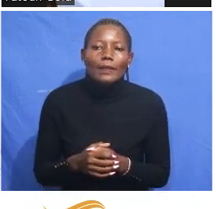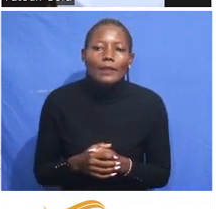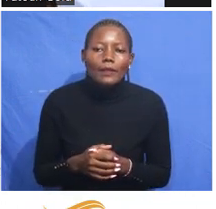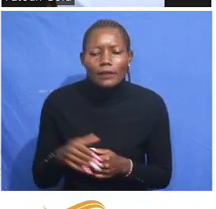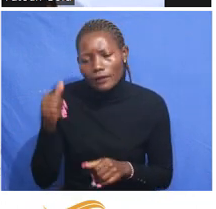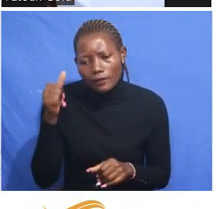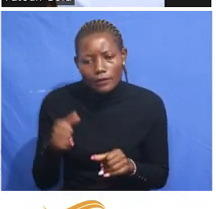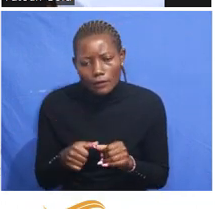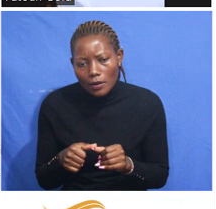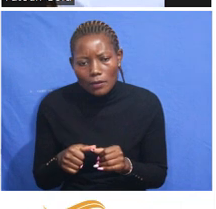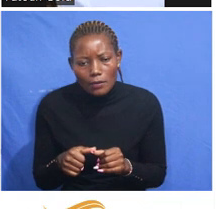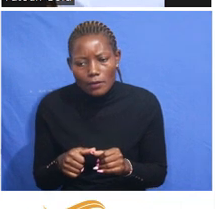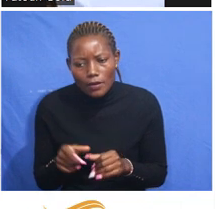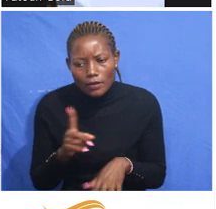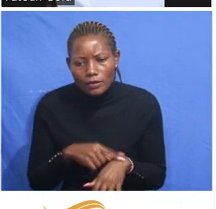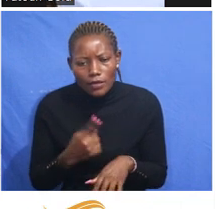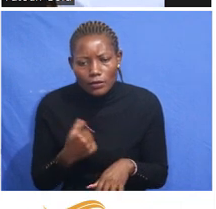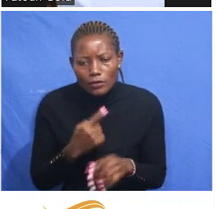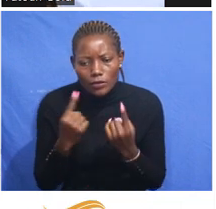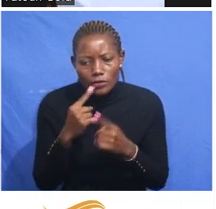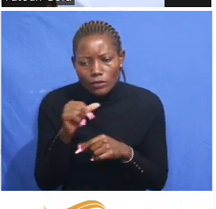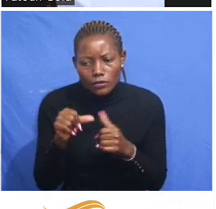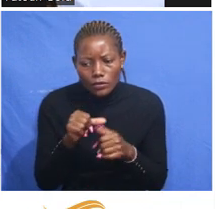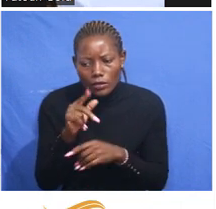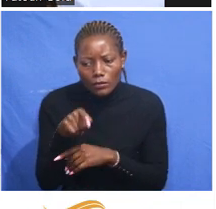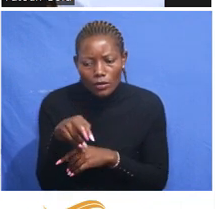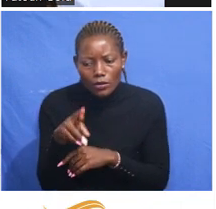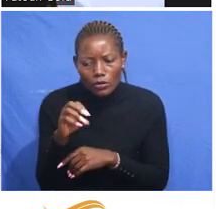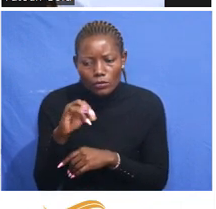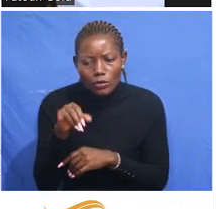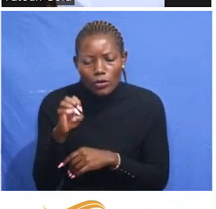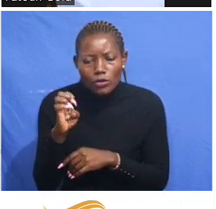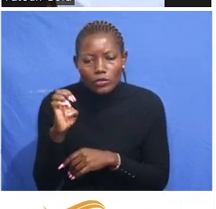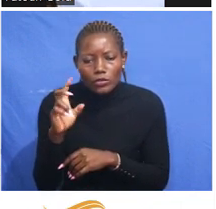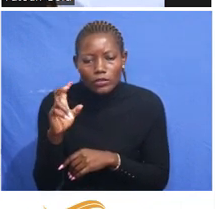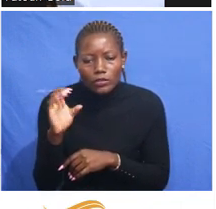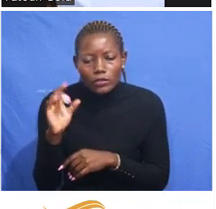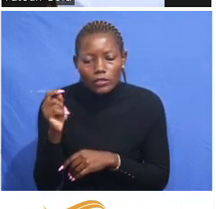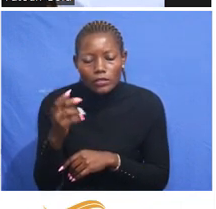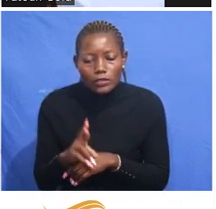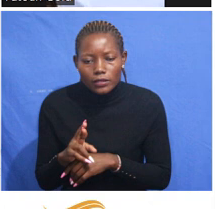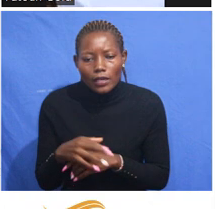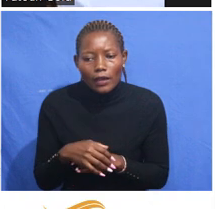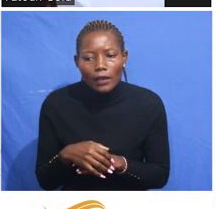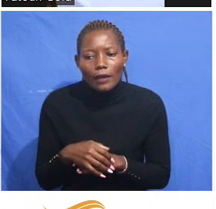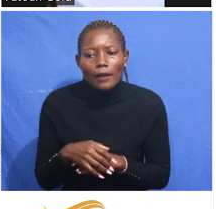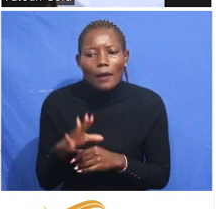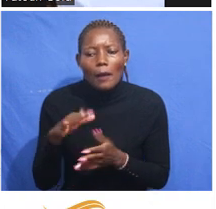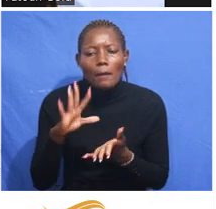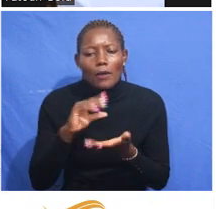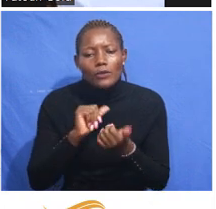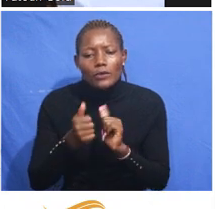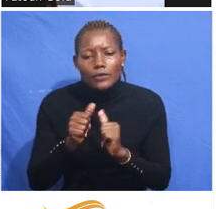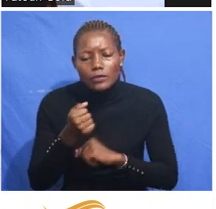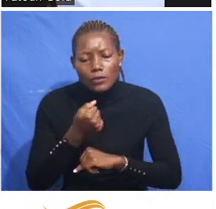biomechanics when we talked about projectile motion, sports, the body is most of the sporting